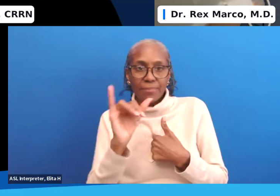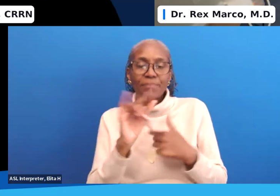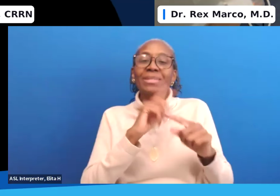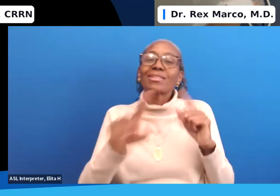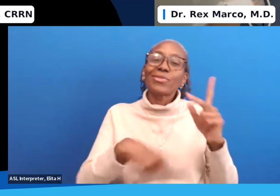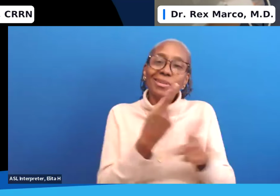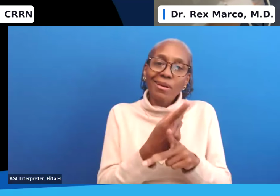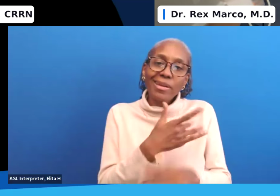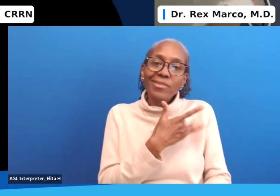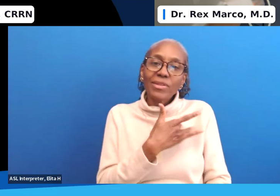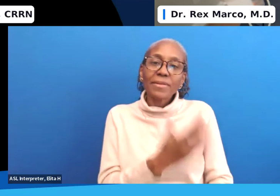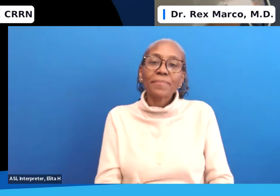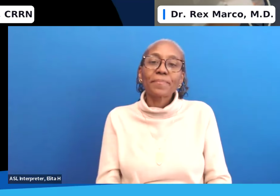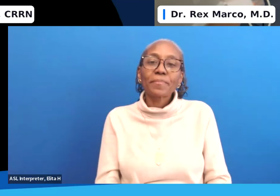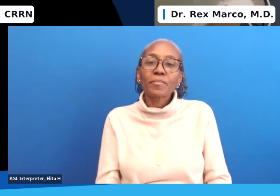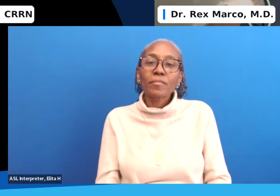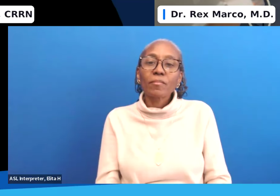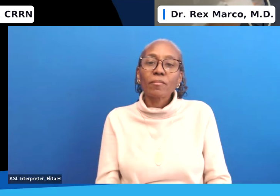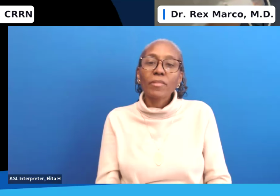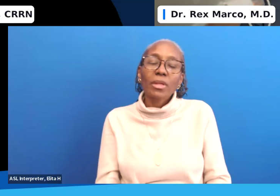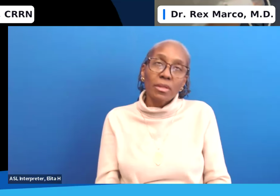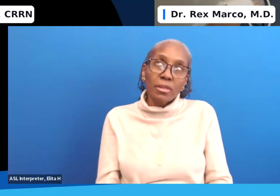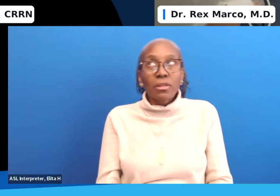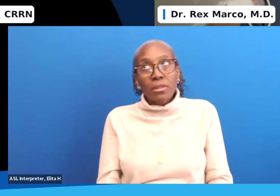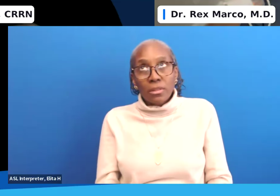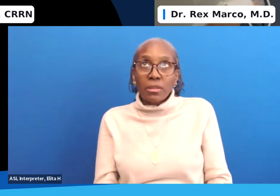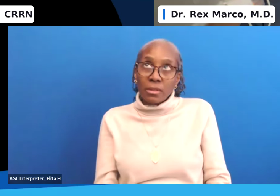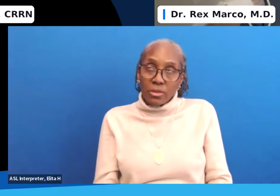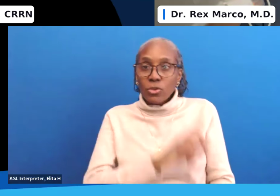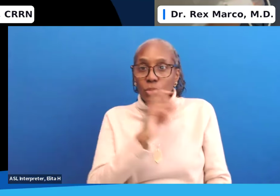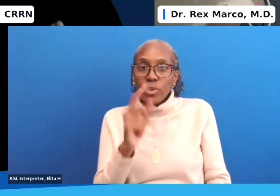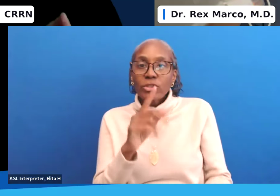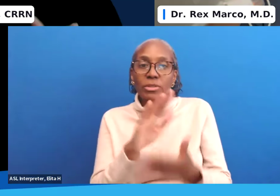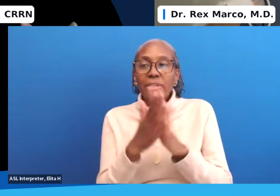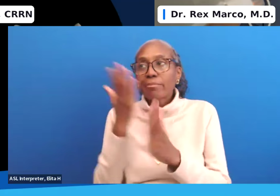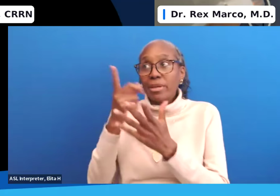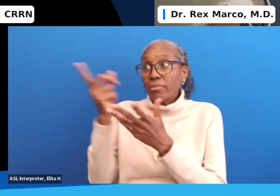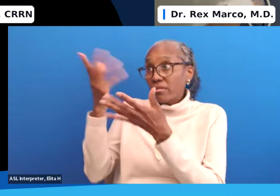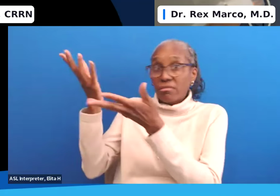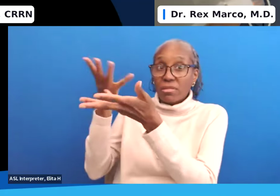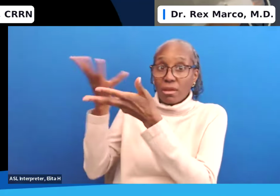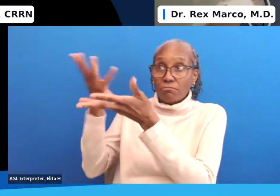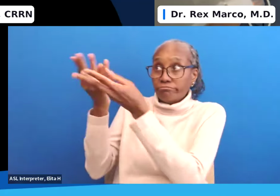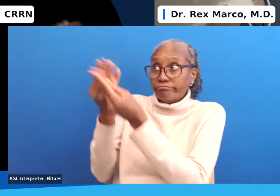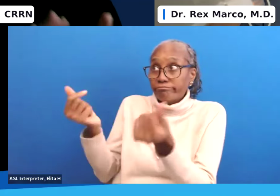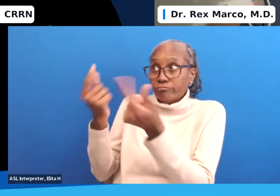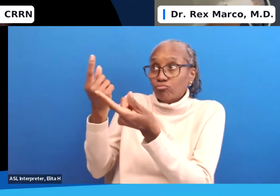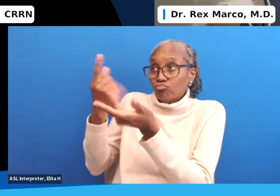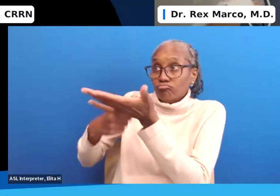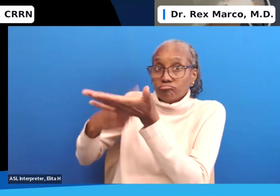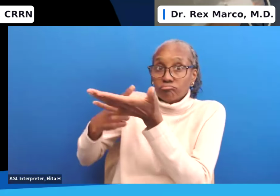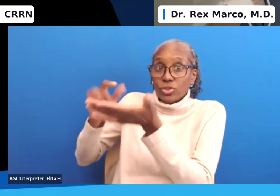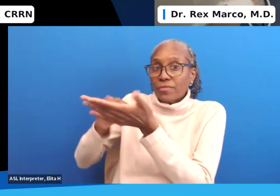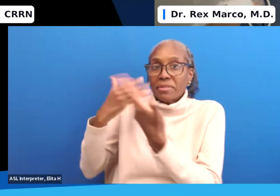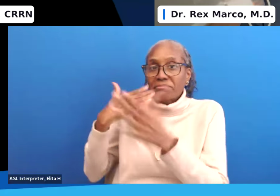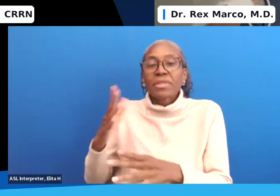of sensation. And so the question is, and maybe they've resolved this now, I don't know, but the